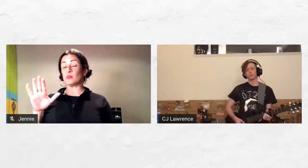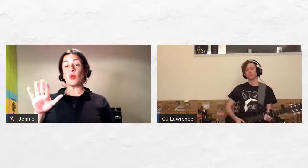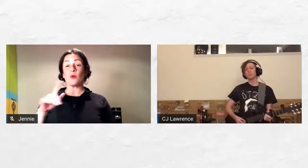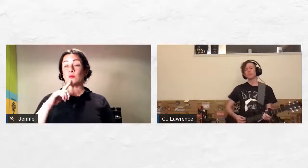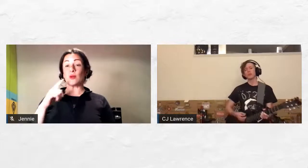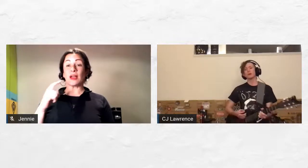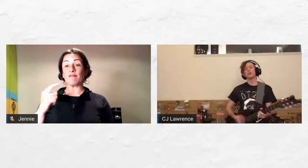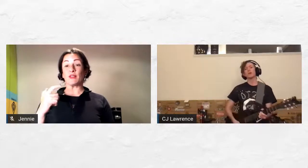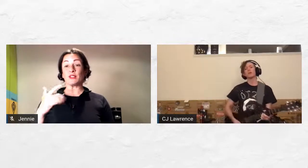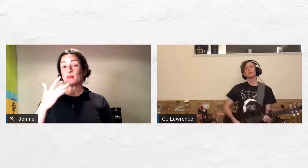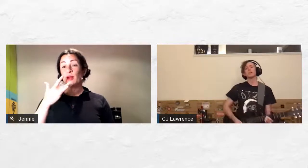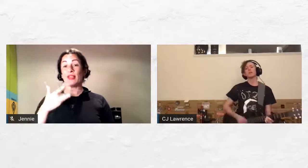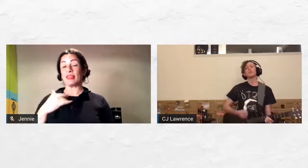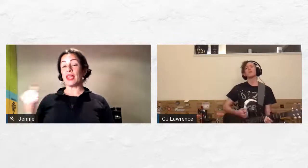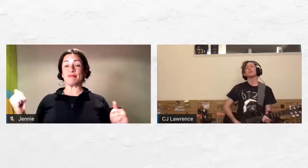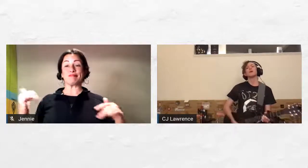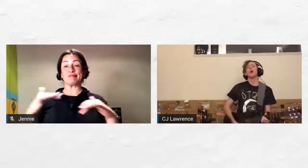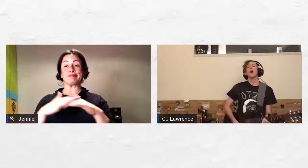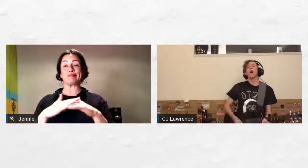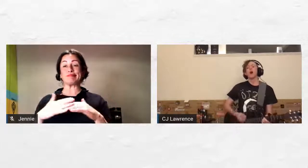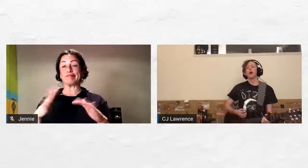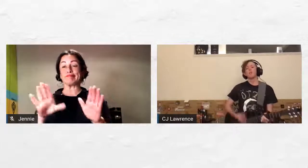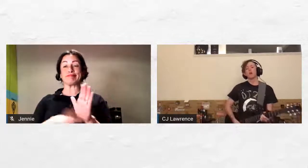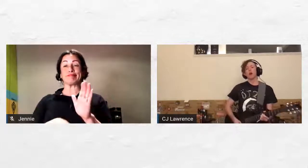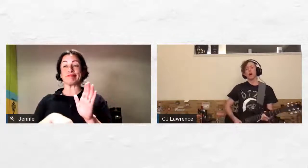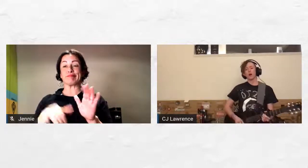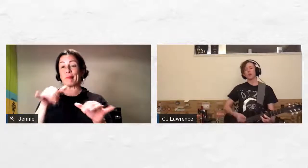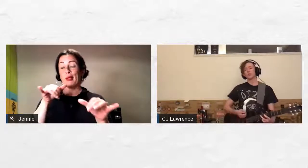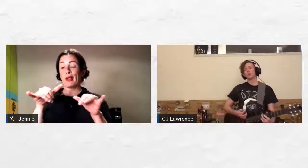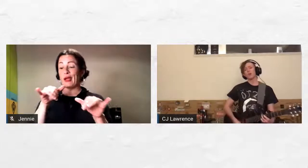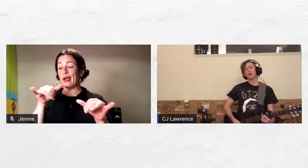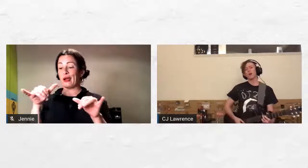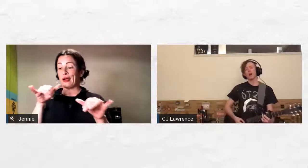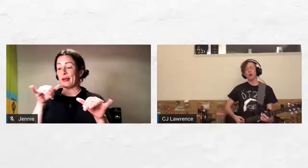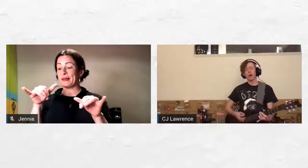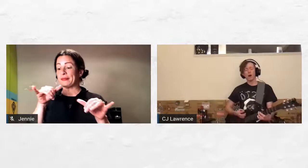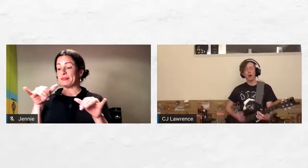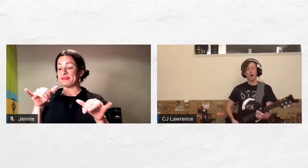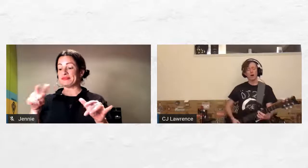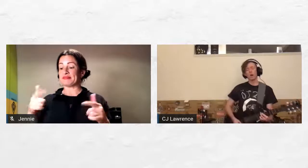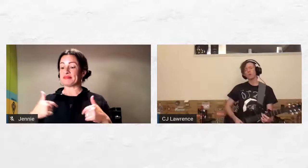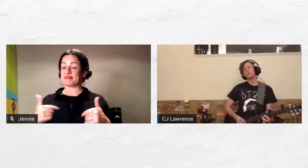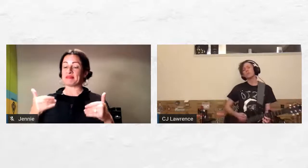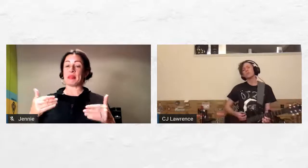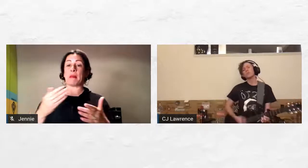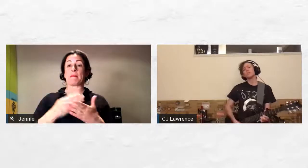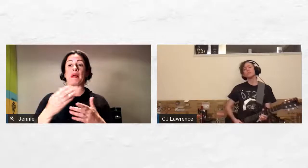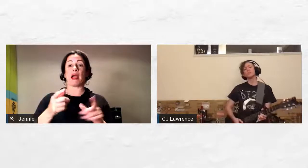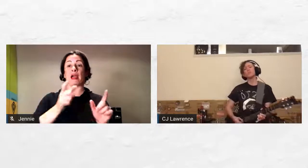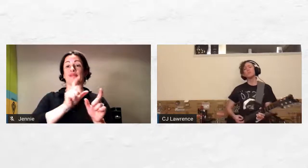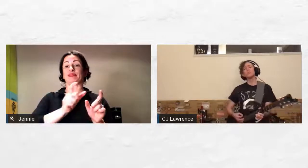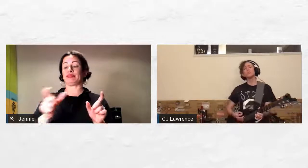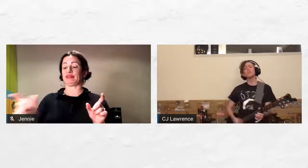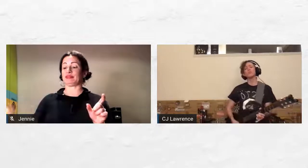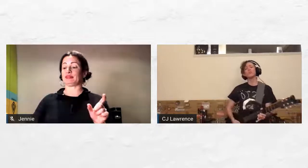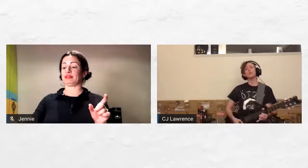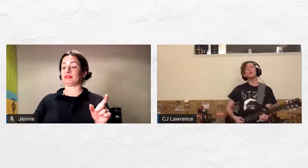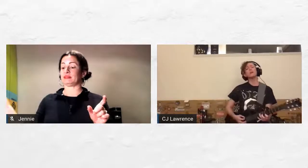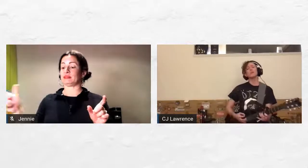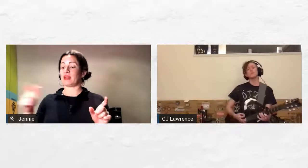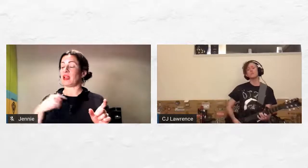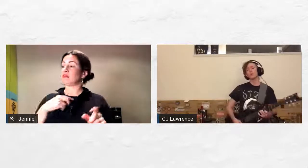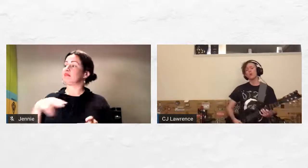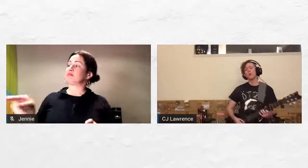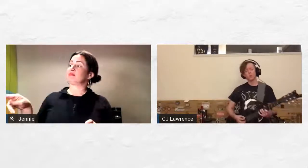21st birthday, I buy around and you